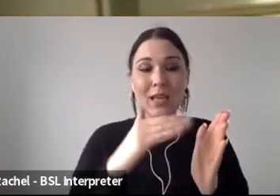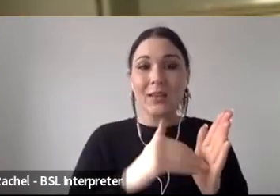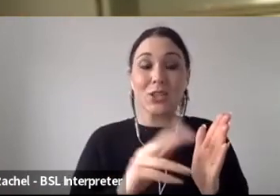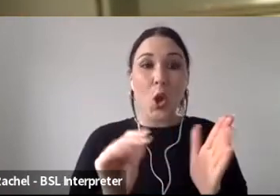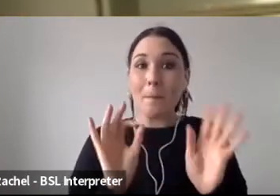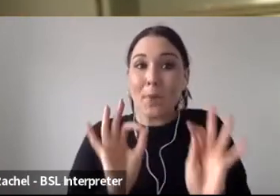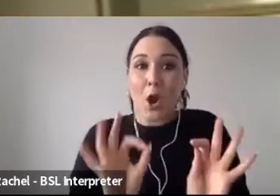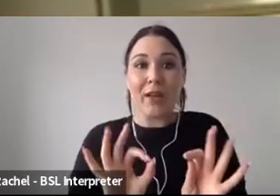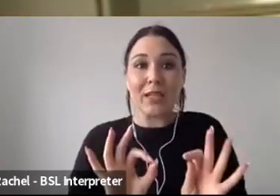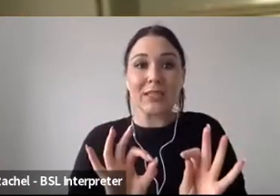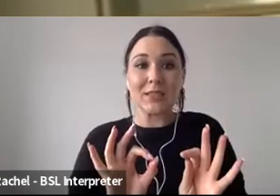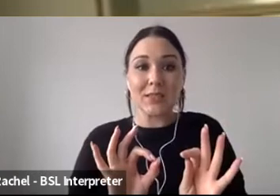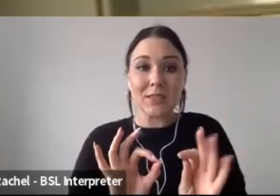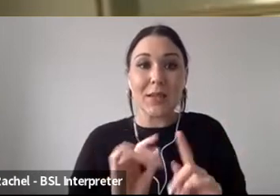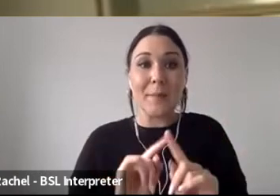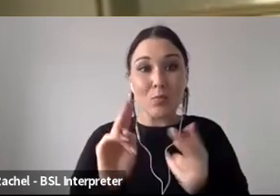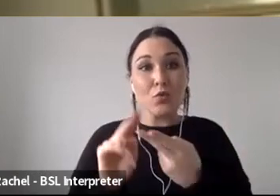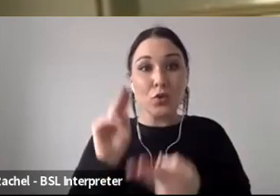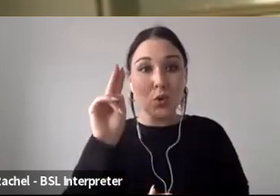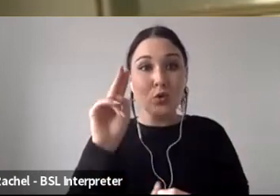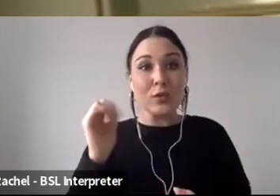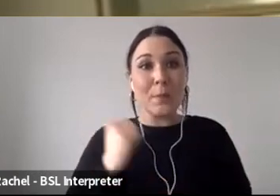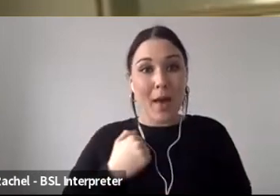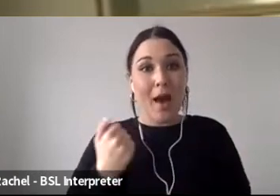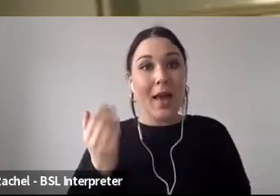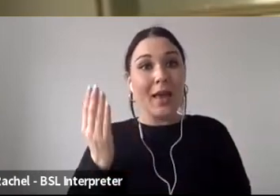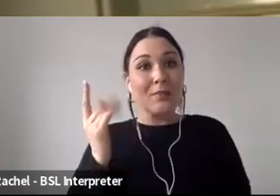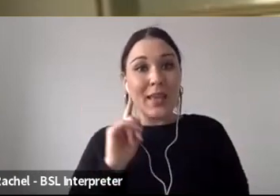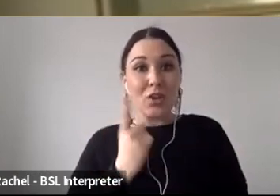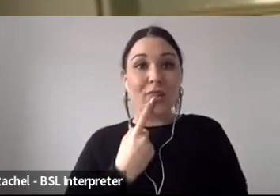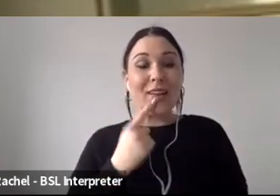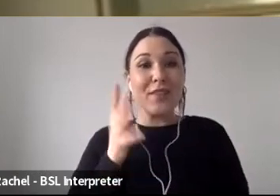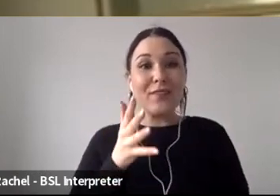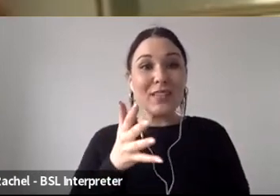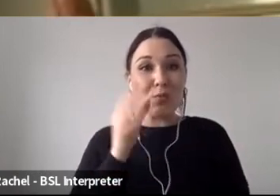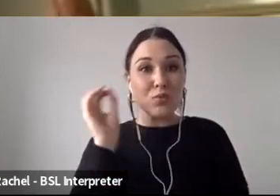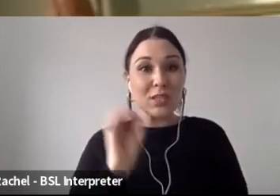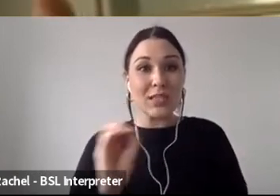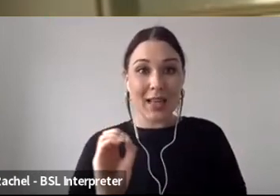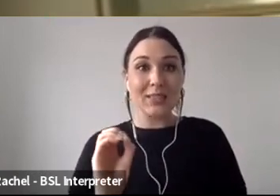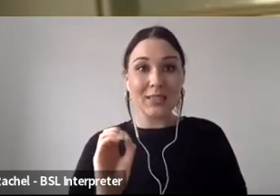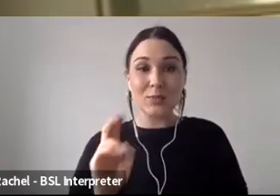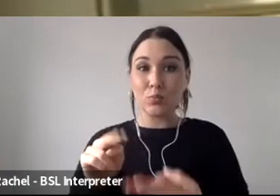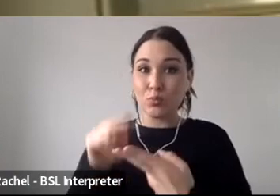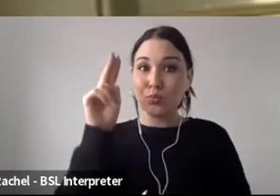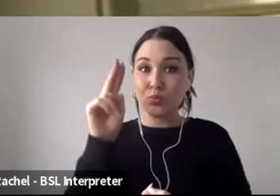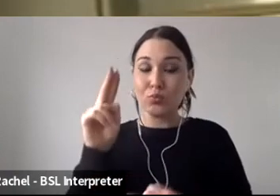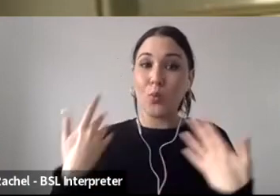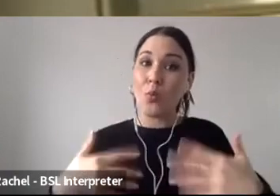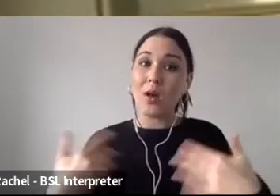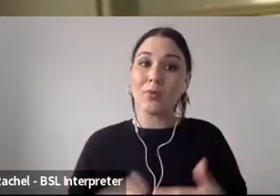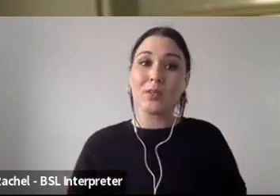perfect, but it improved my hearing by 50%, which is remarkable.